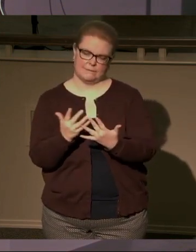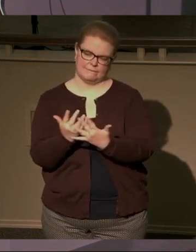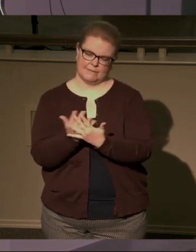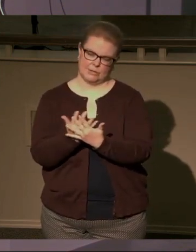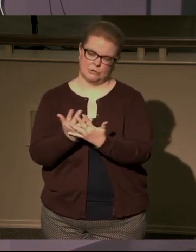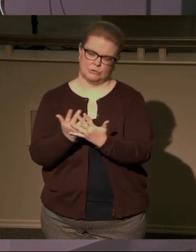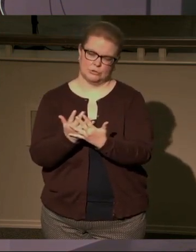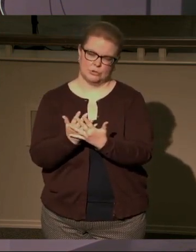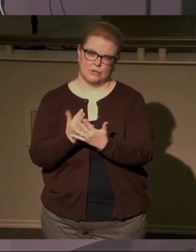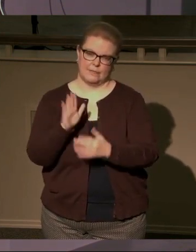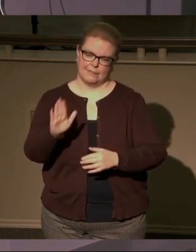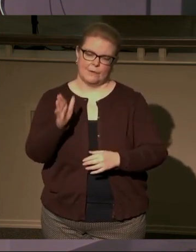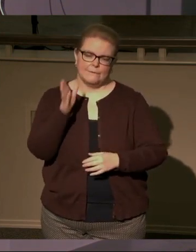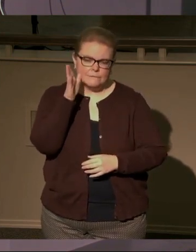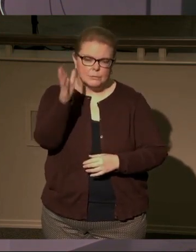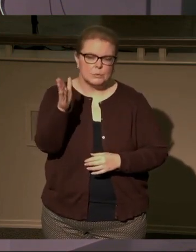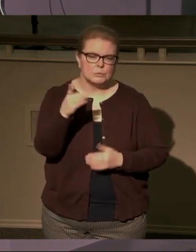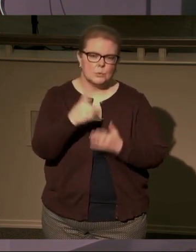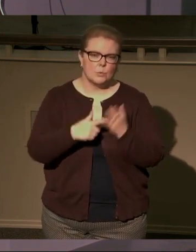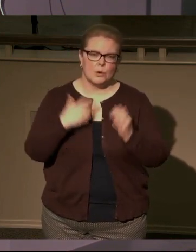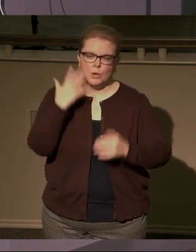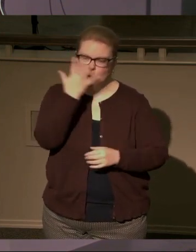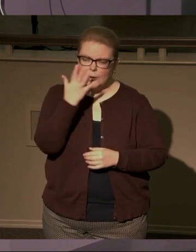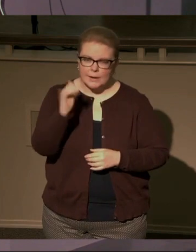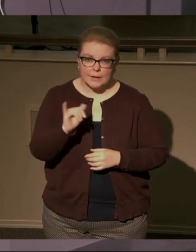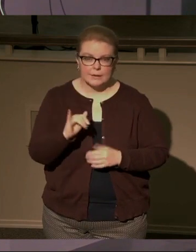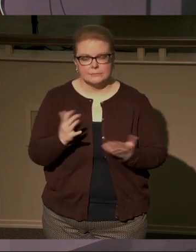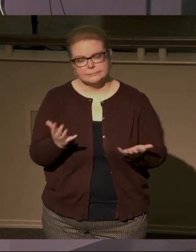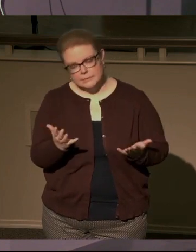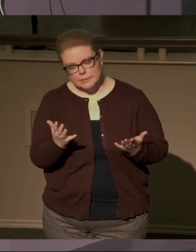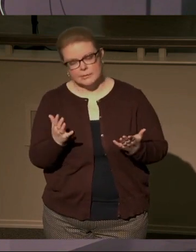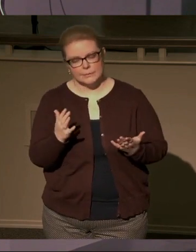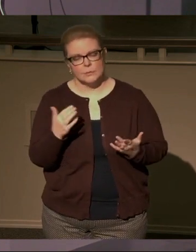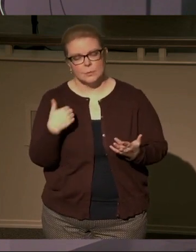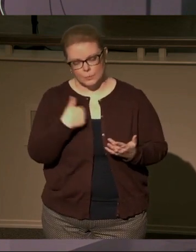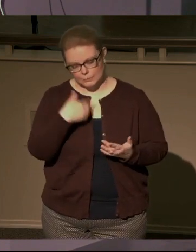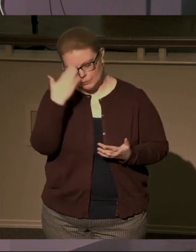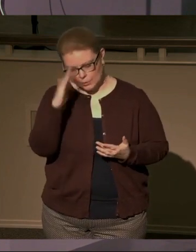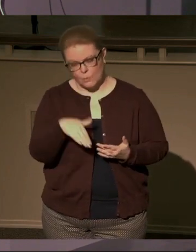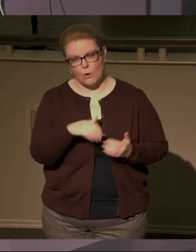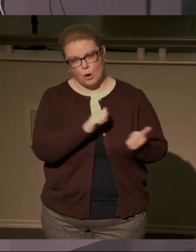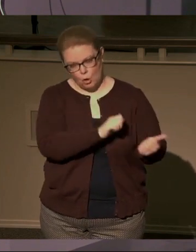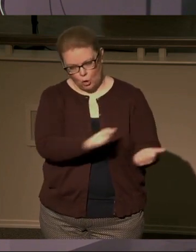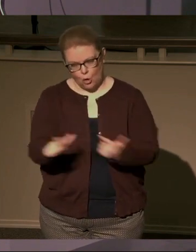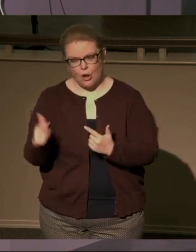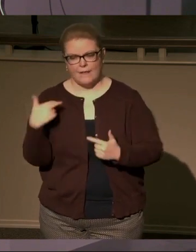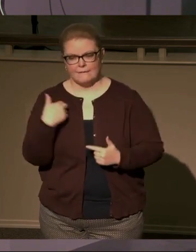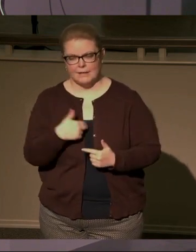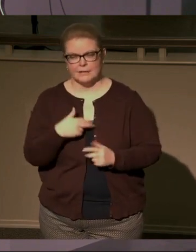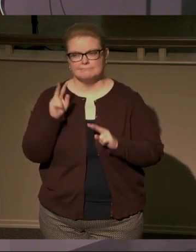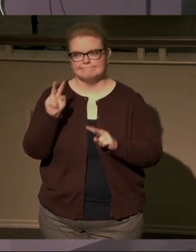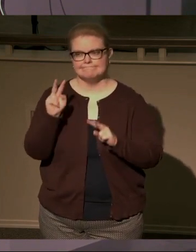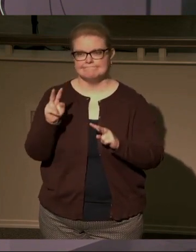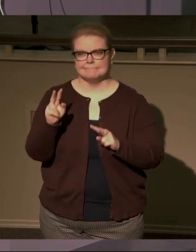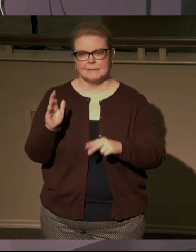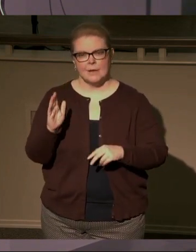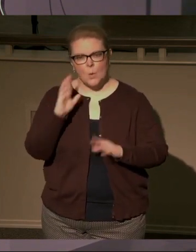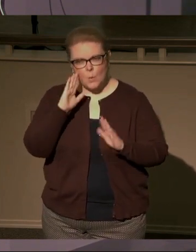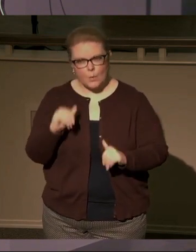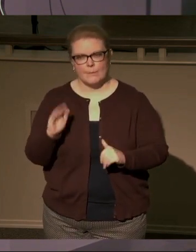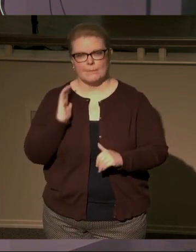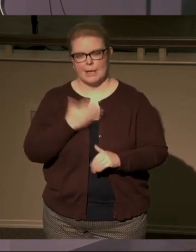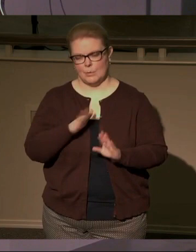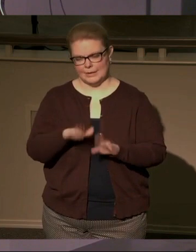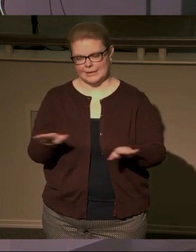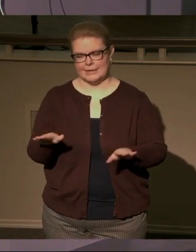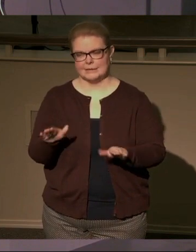what kind of future our kids have. And come on, now all of us would dream that our kids would achieve some kind